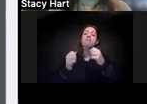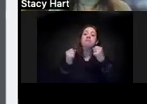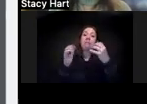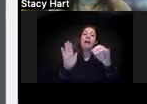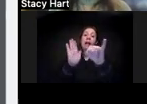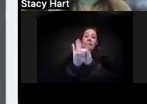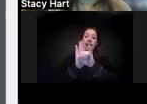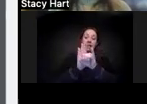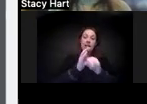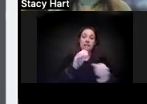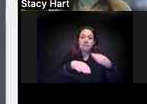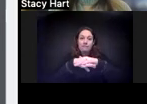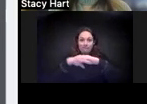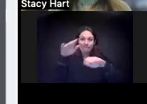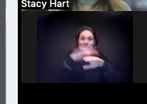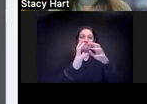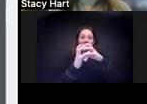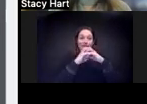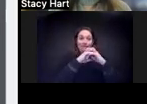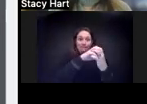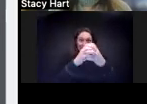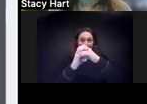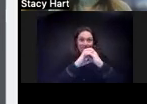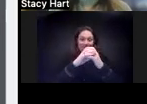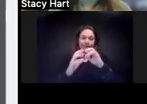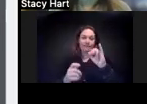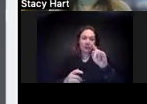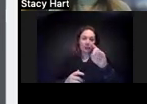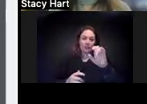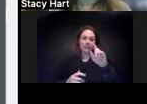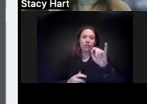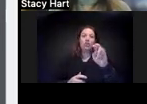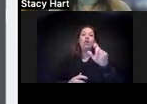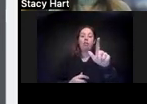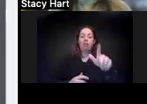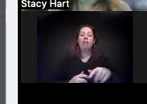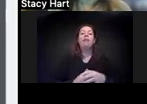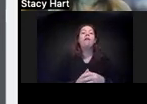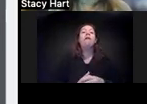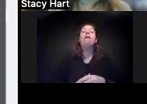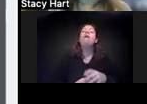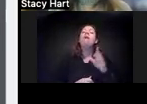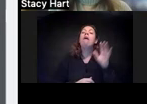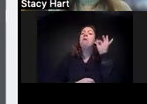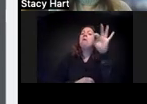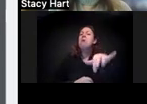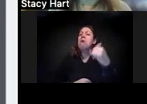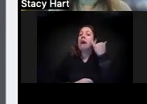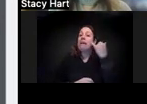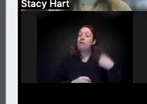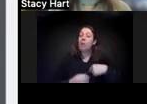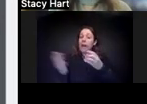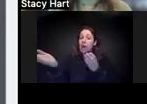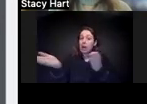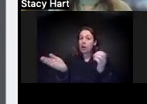as well. Food for thought. If we aren't serving people with disabilities, then we really aren't